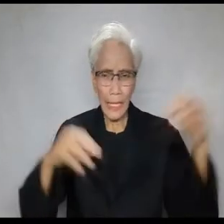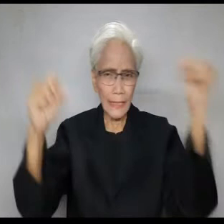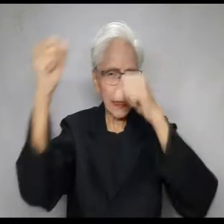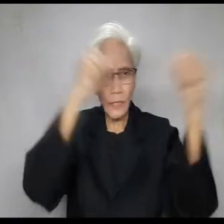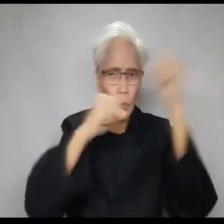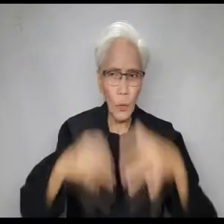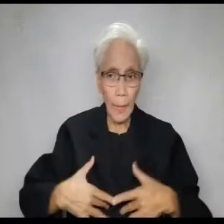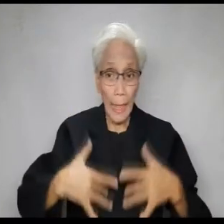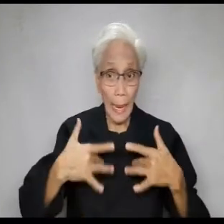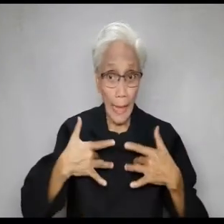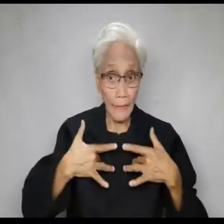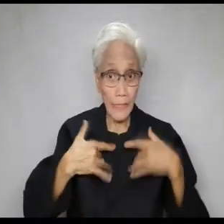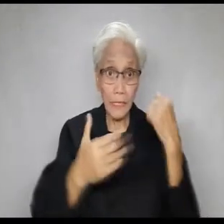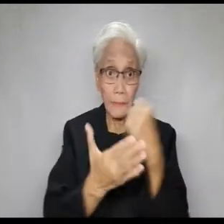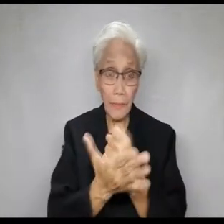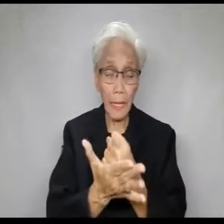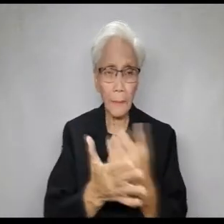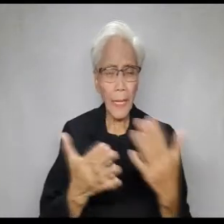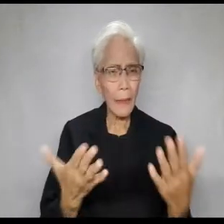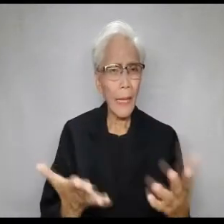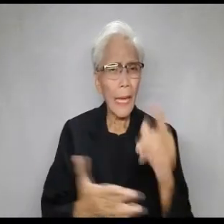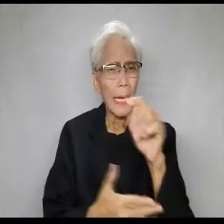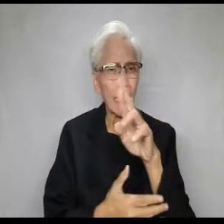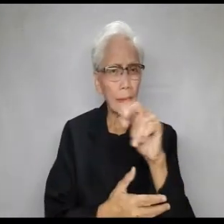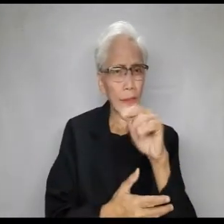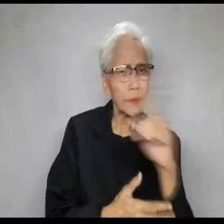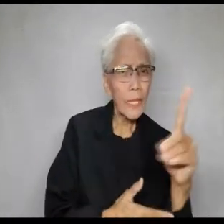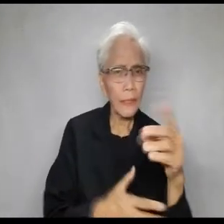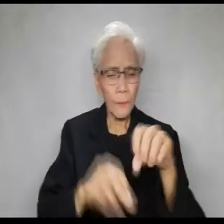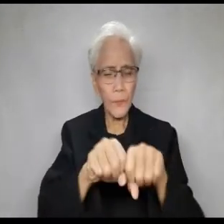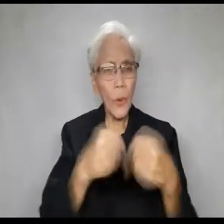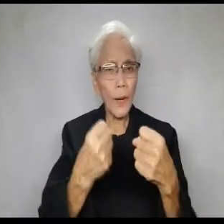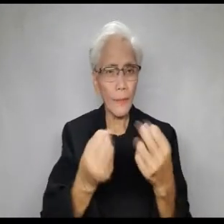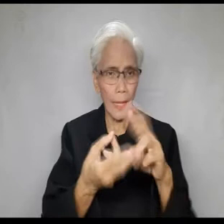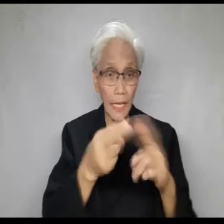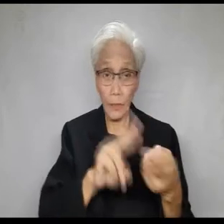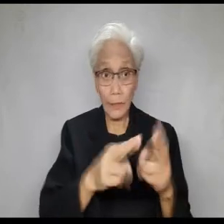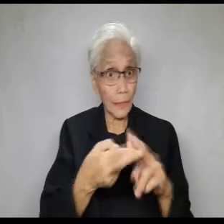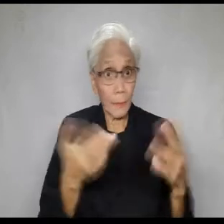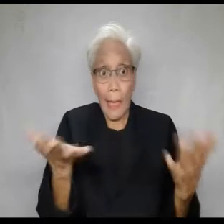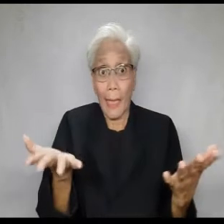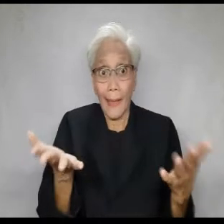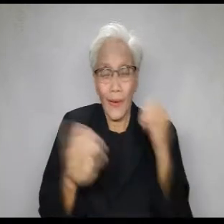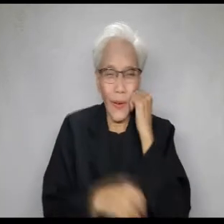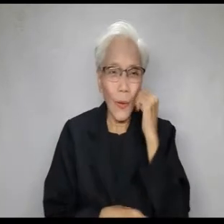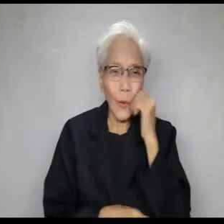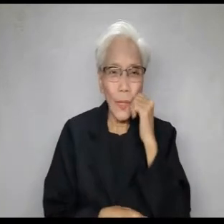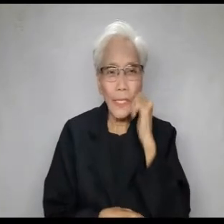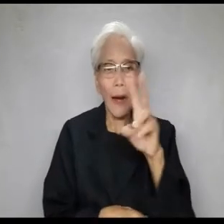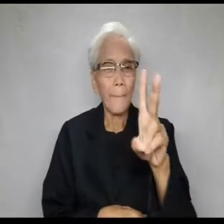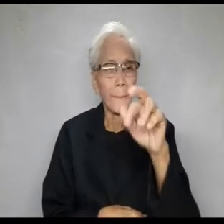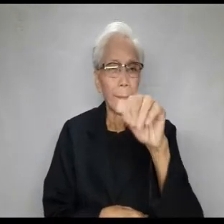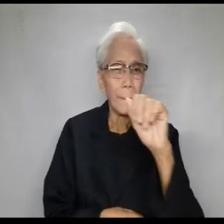stormy life. That is, his life is marked by a trend of broken relationships.